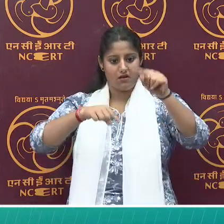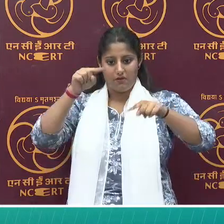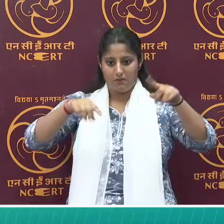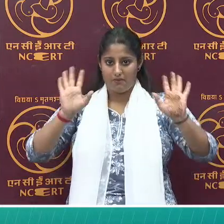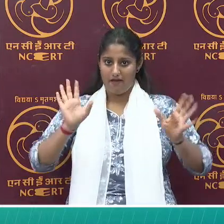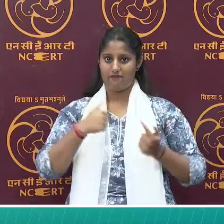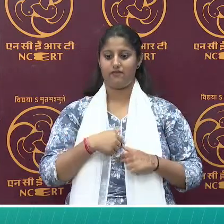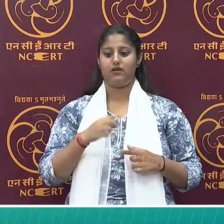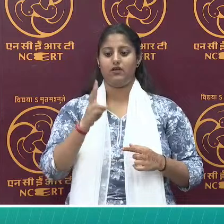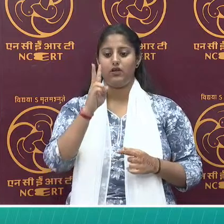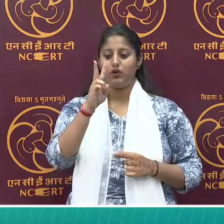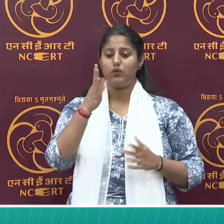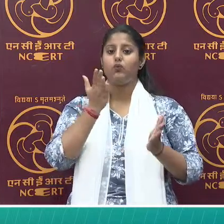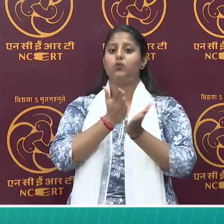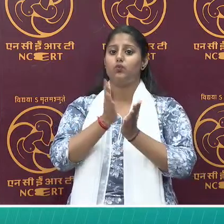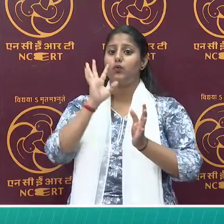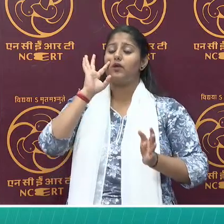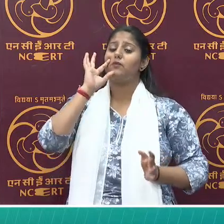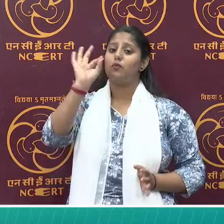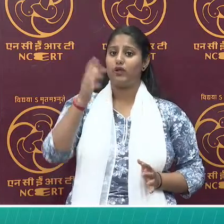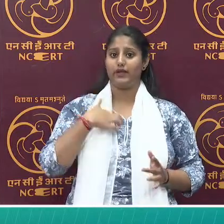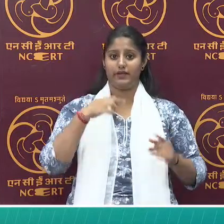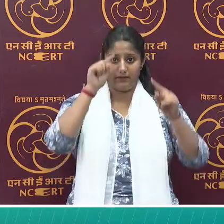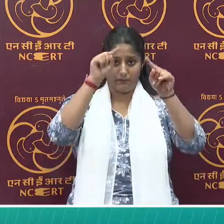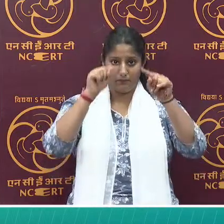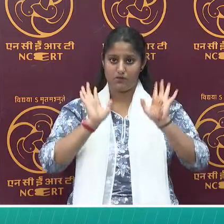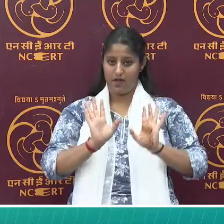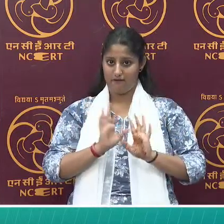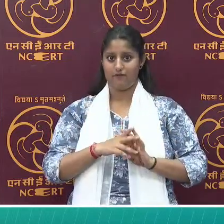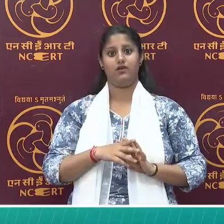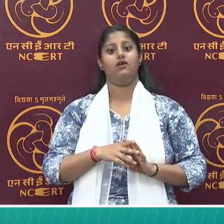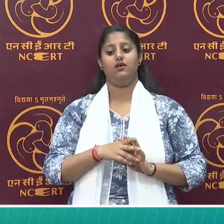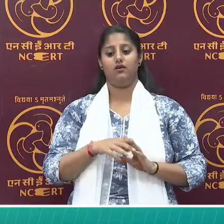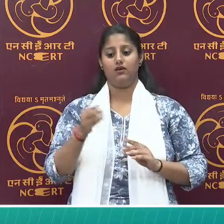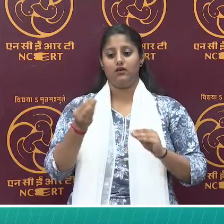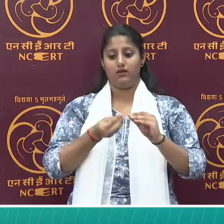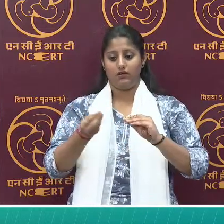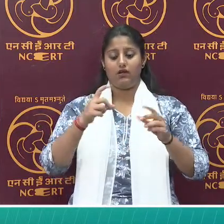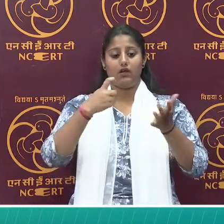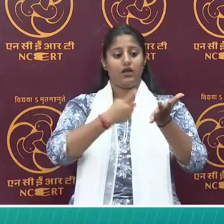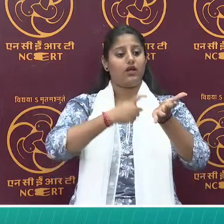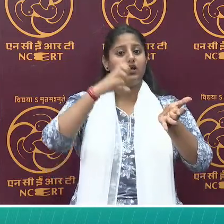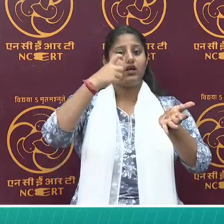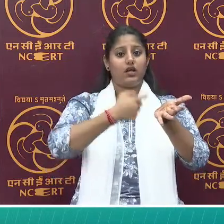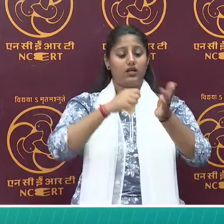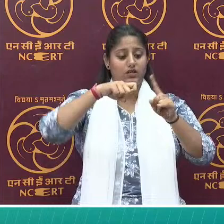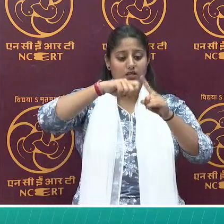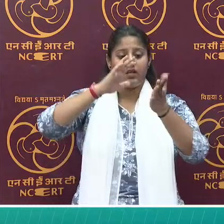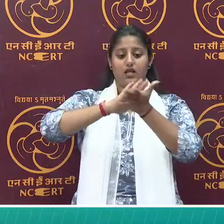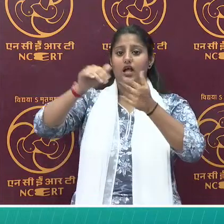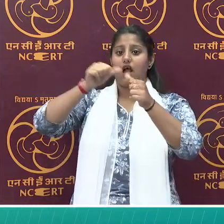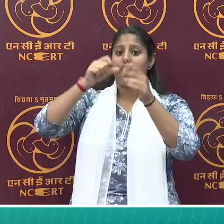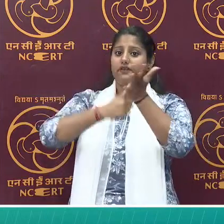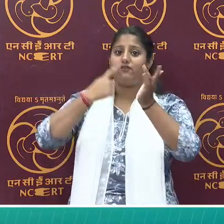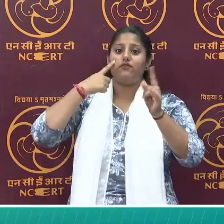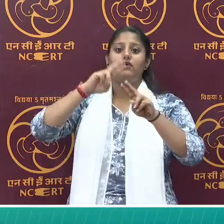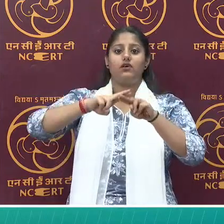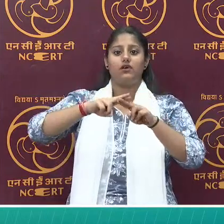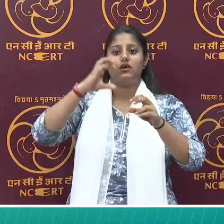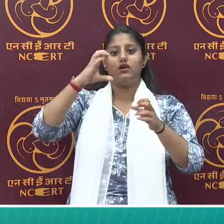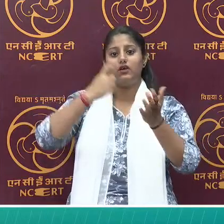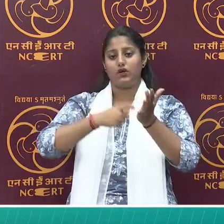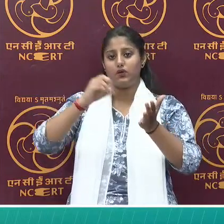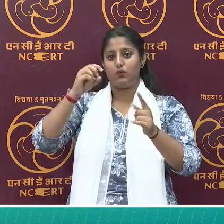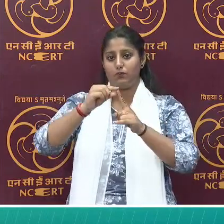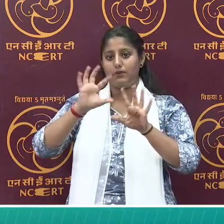have two major varieties that we classify them into, that is Kharif crop and Rabi crop. Right. Now Kharif crop will be sown